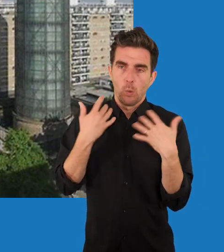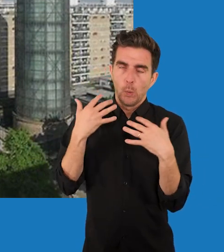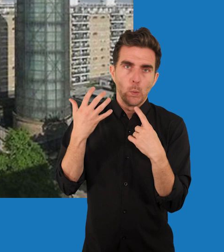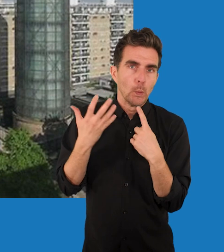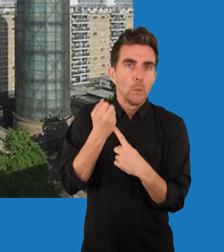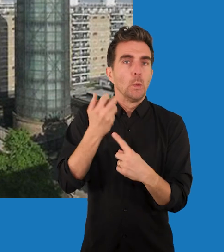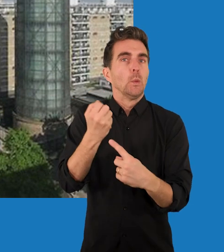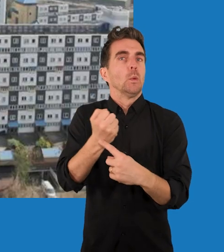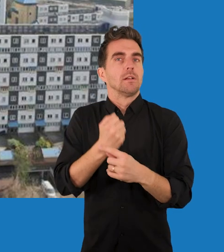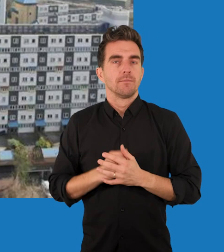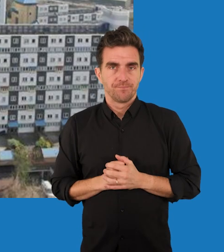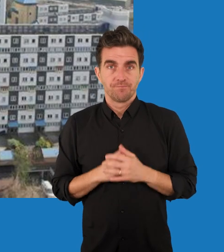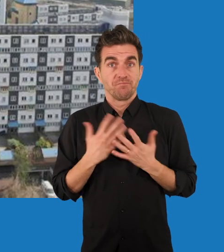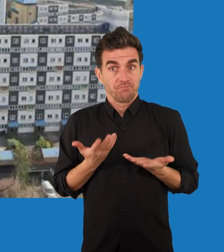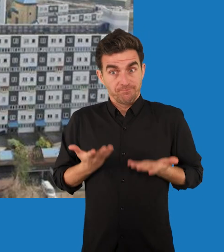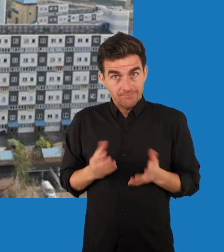year.